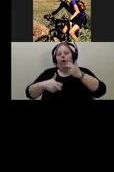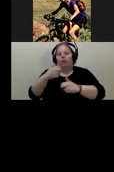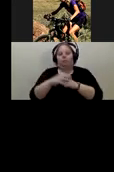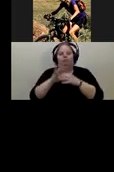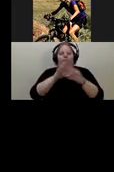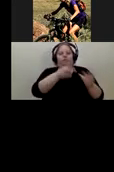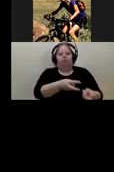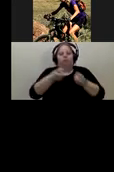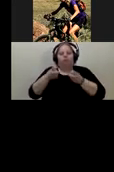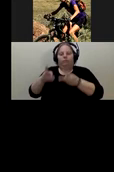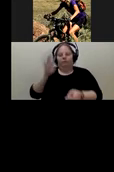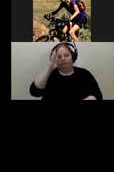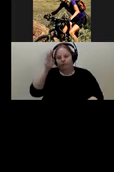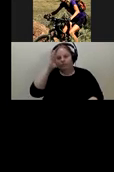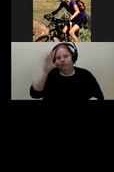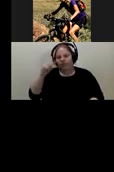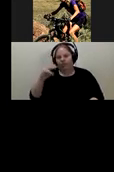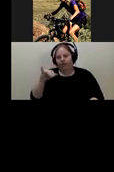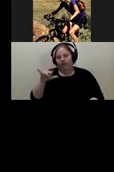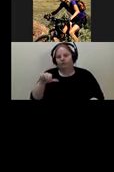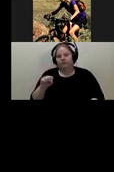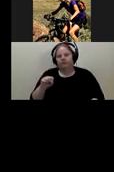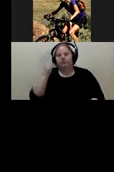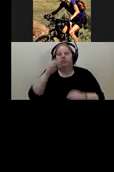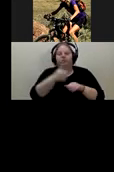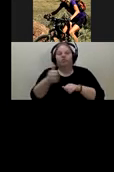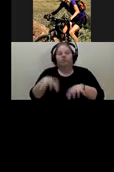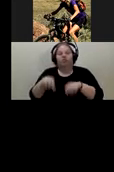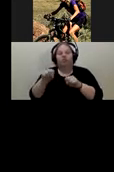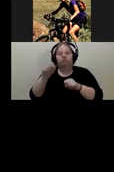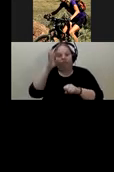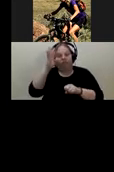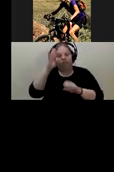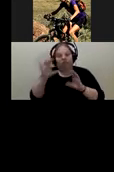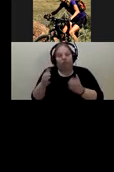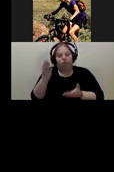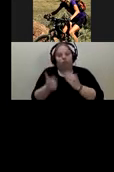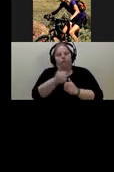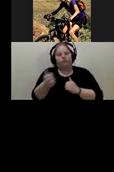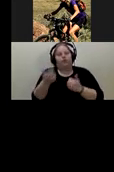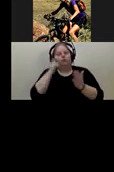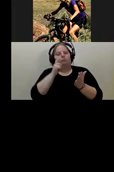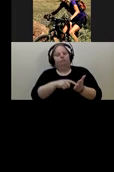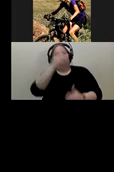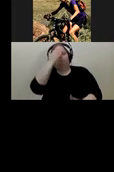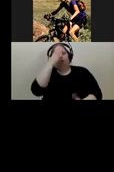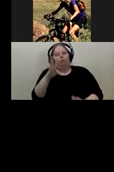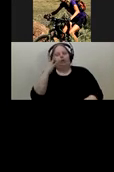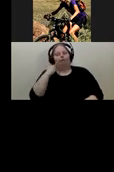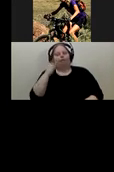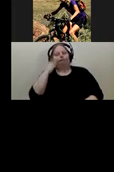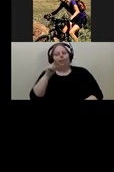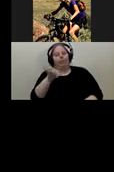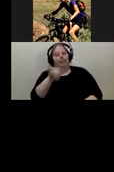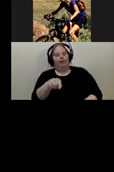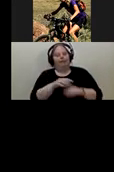from philosophical ethics. This might, if you took a philosophy class, this might be something that you have partaken in.